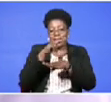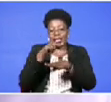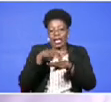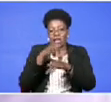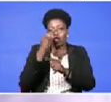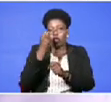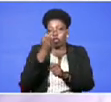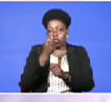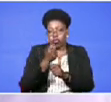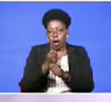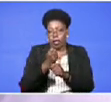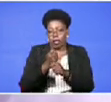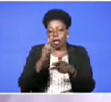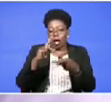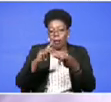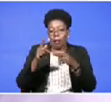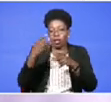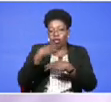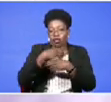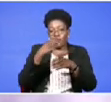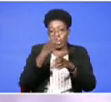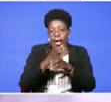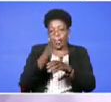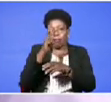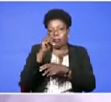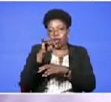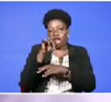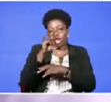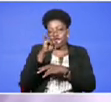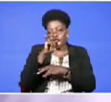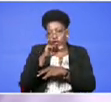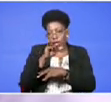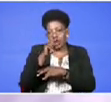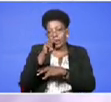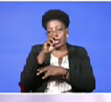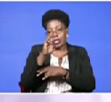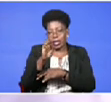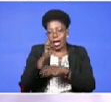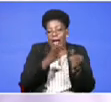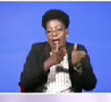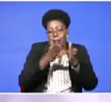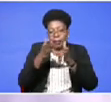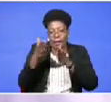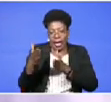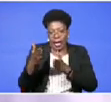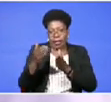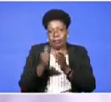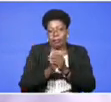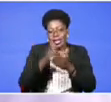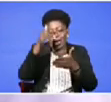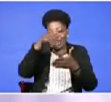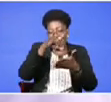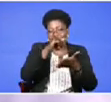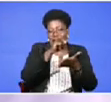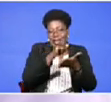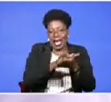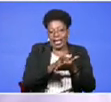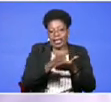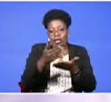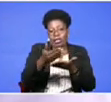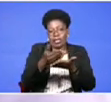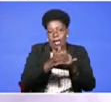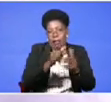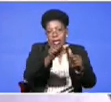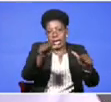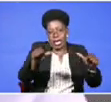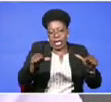and BRIEF partnered to create a marine protection plan. And within that plan, there are a lot of sites